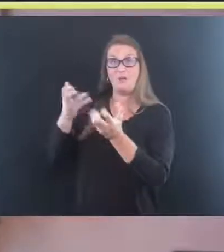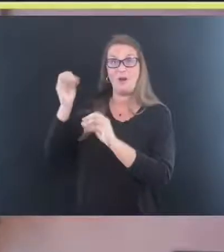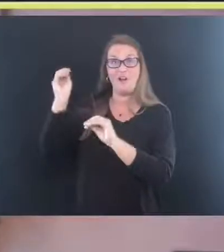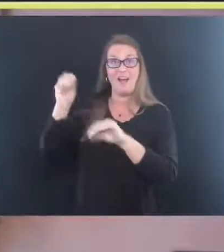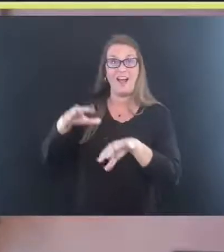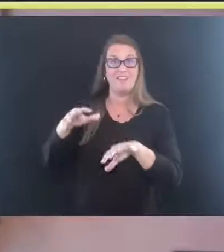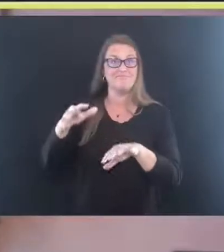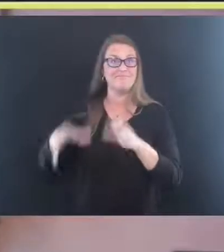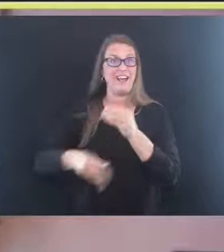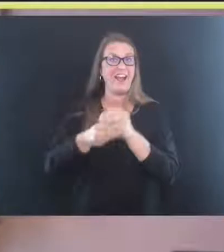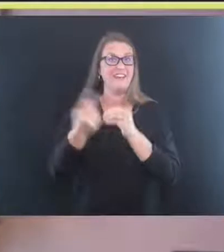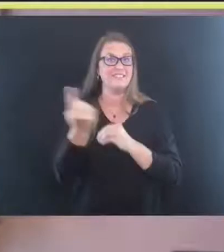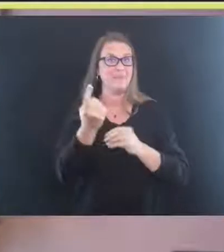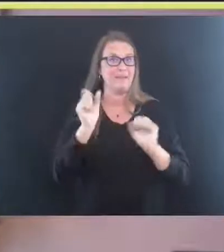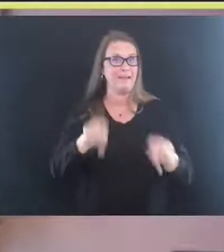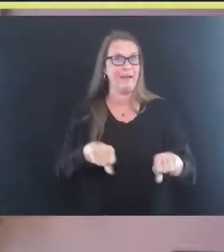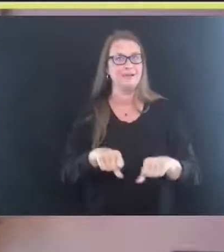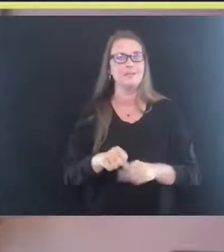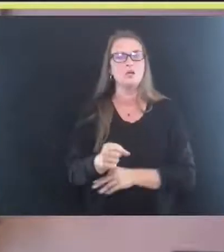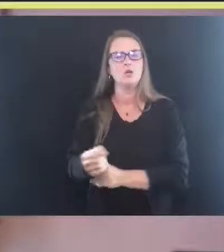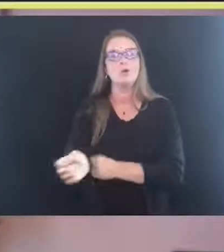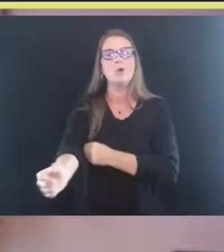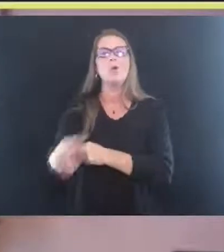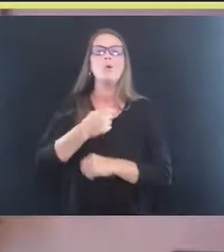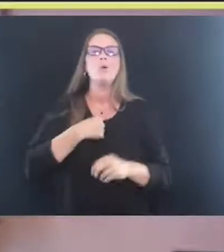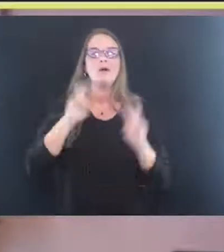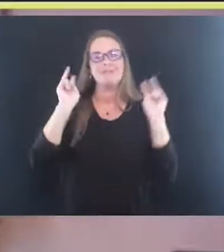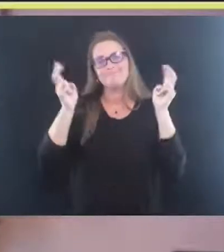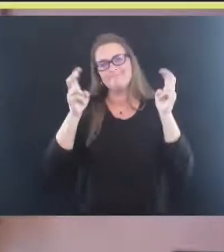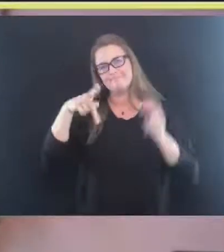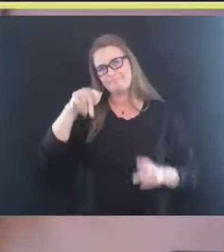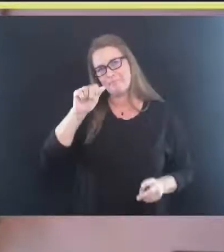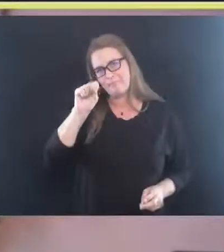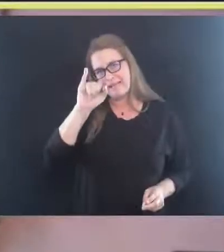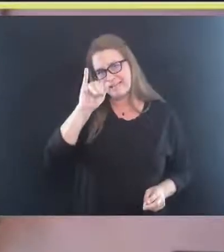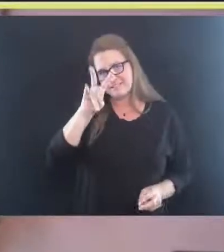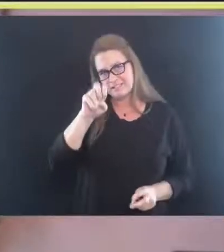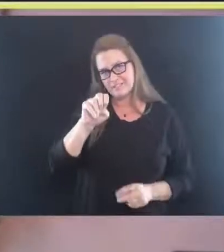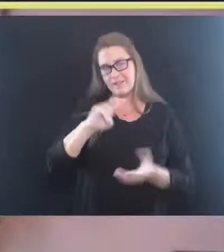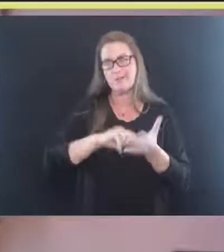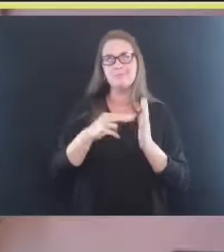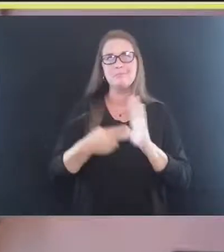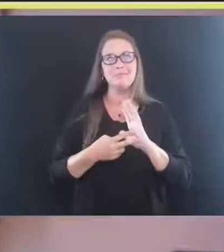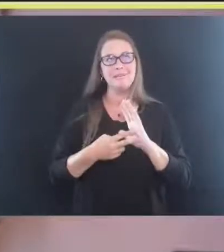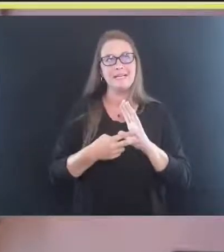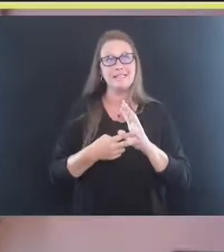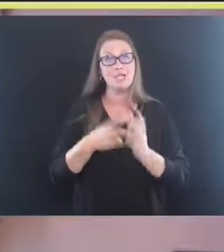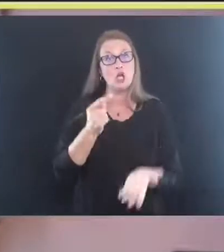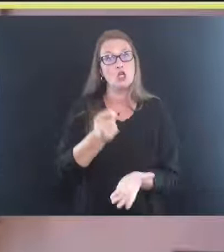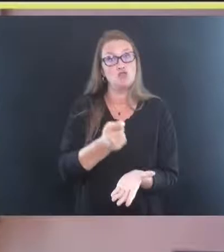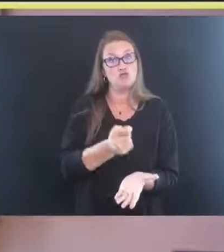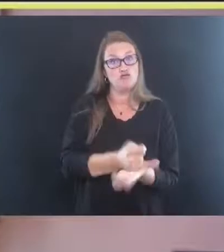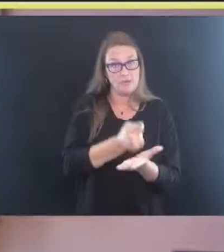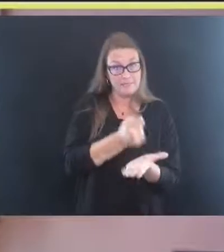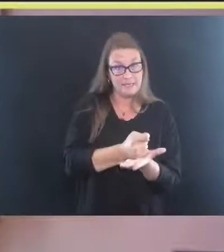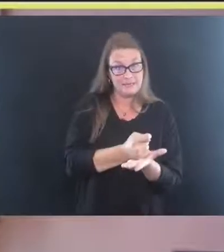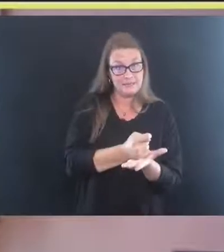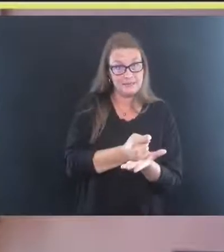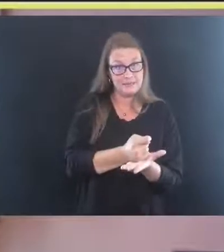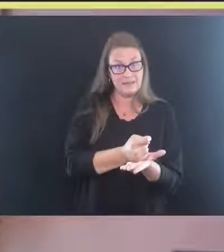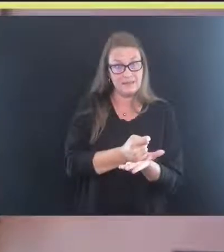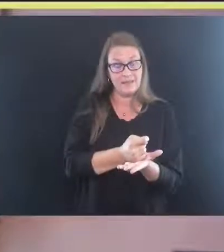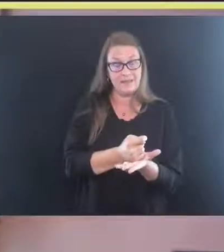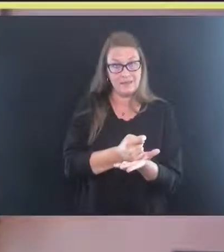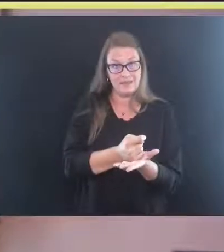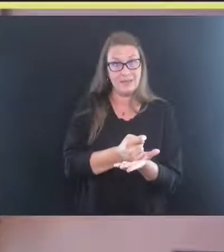the question. When we say passive, we mean that it is really a treatment, a